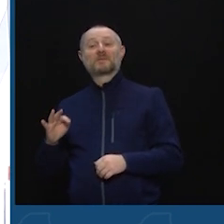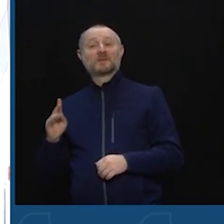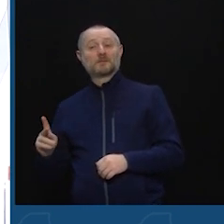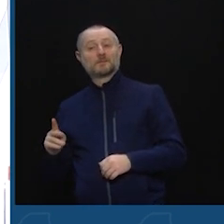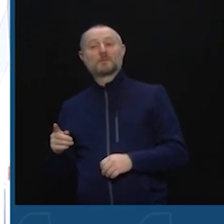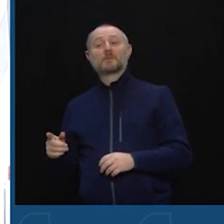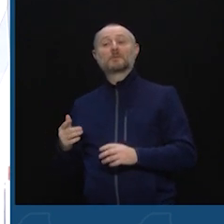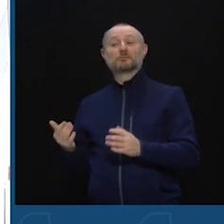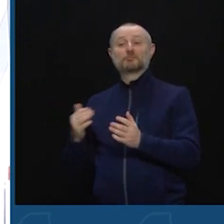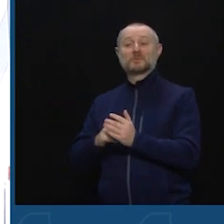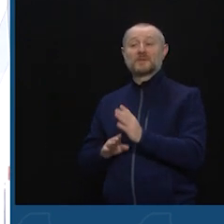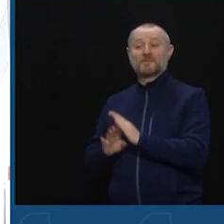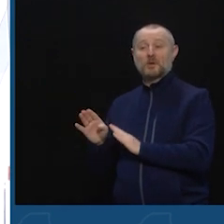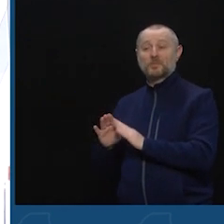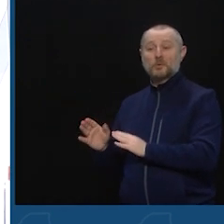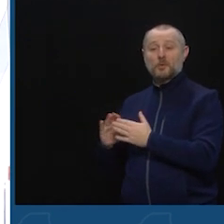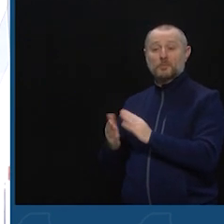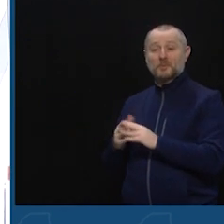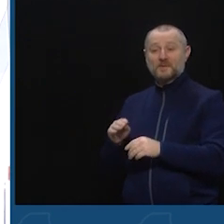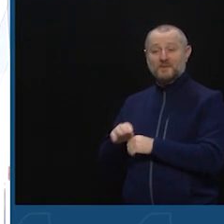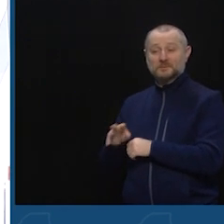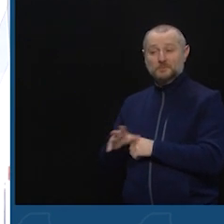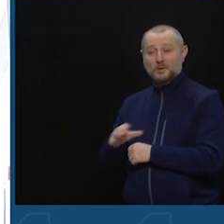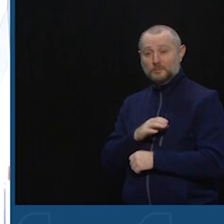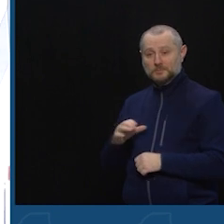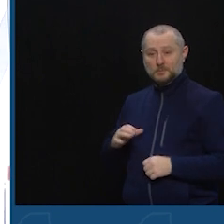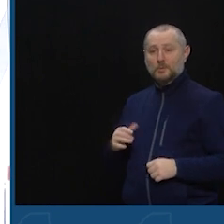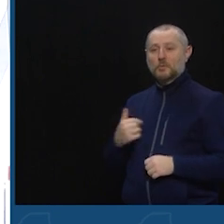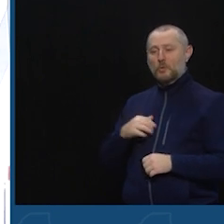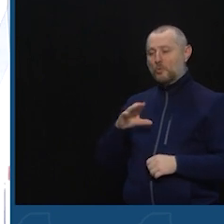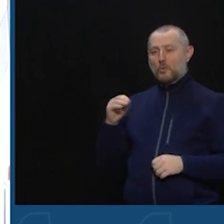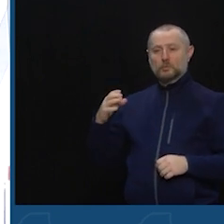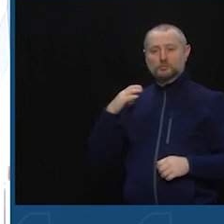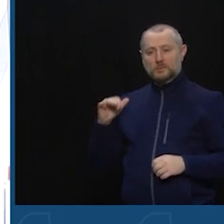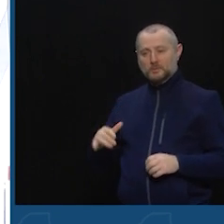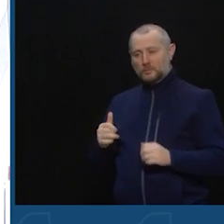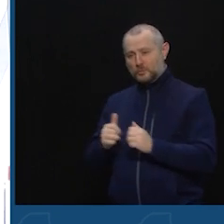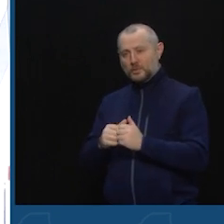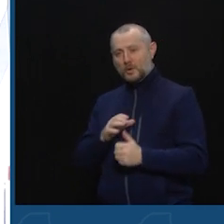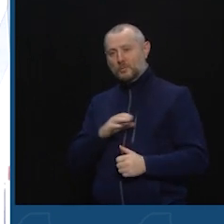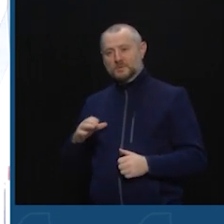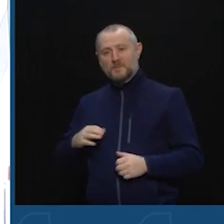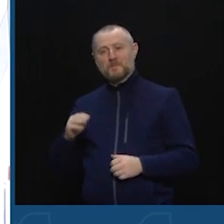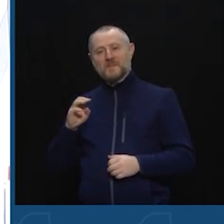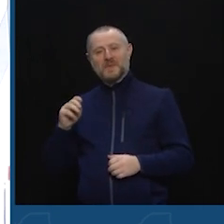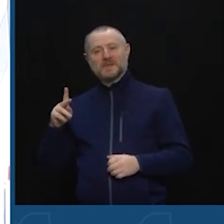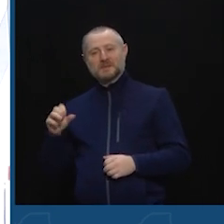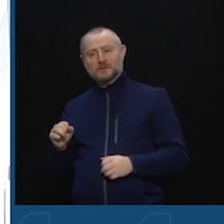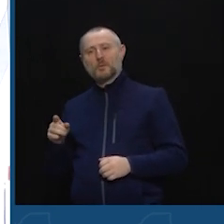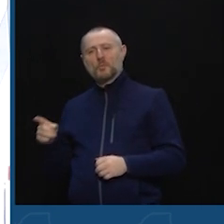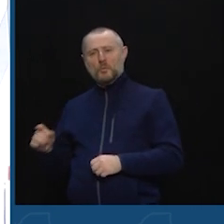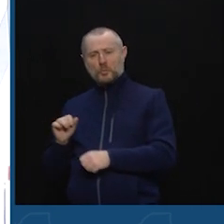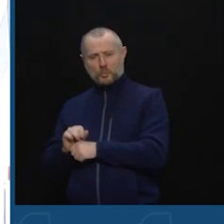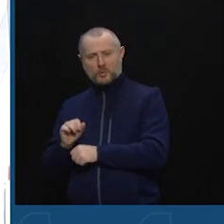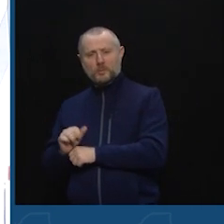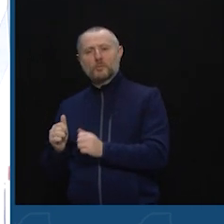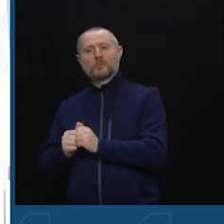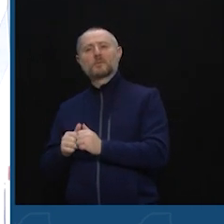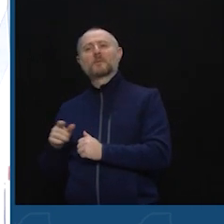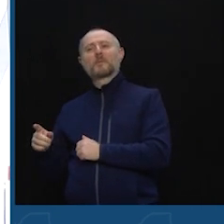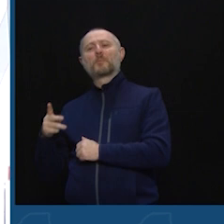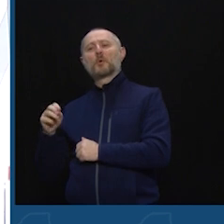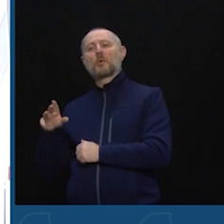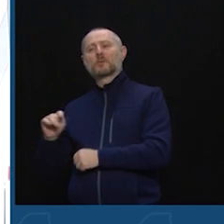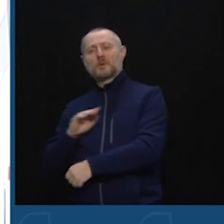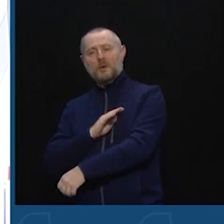Community Advisory Council, which I co-chair along with Congressman Gregory Meeks, which has been working with the Port Authority to maximize